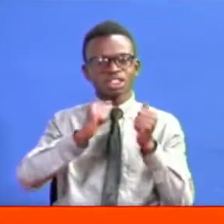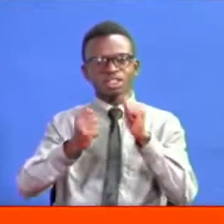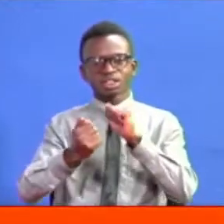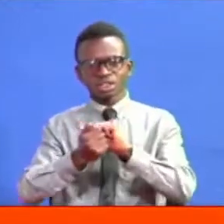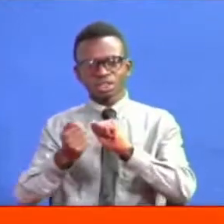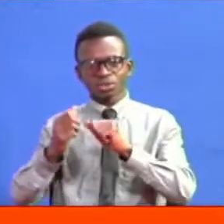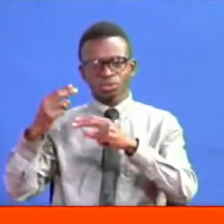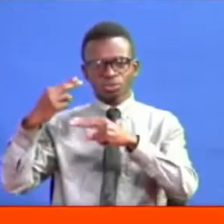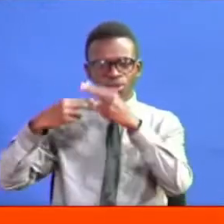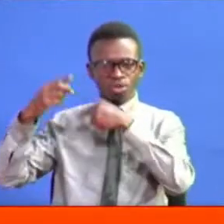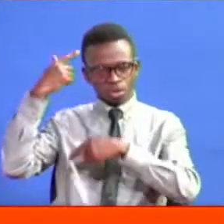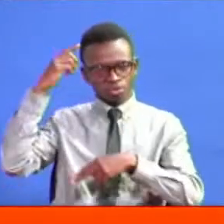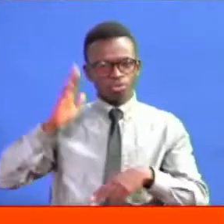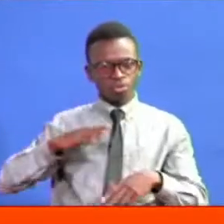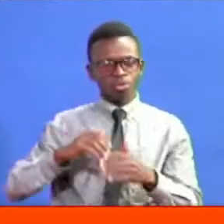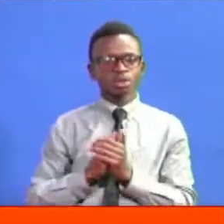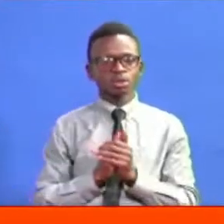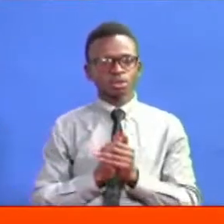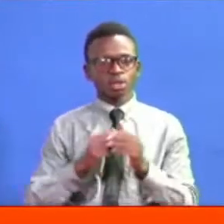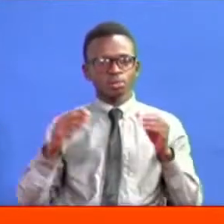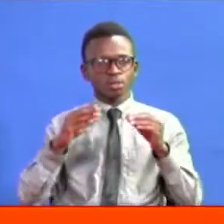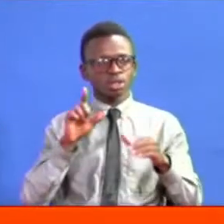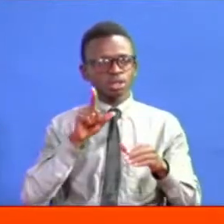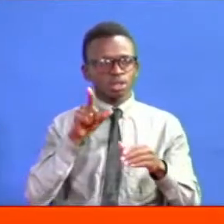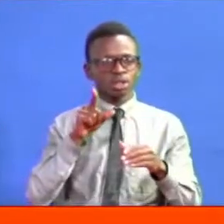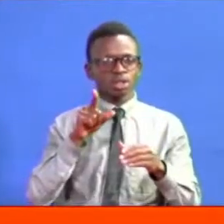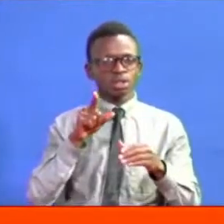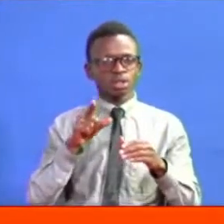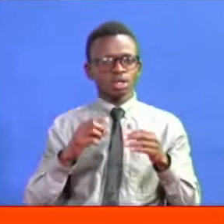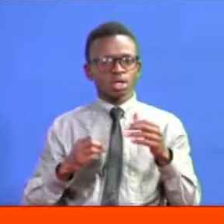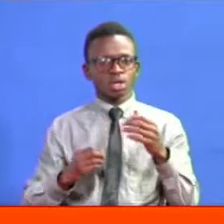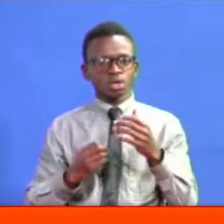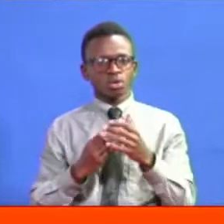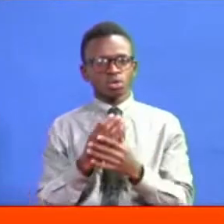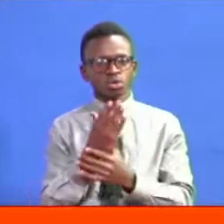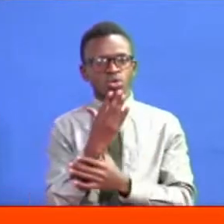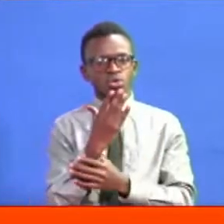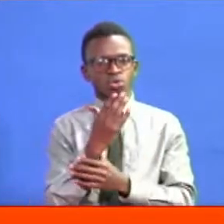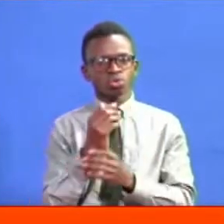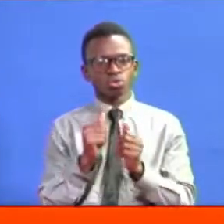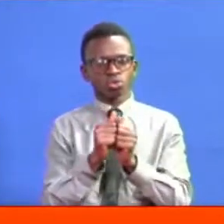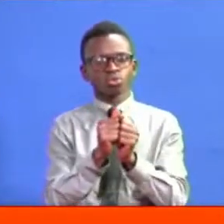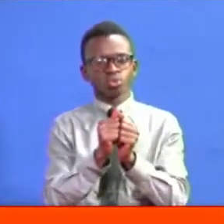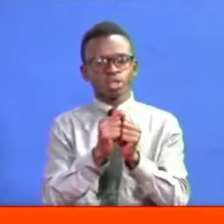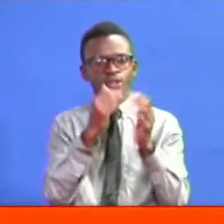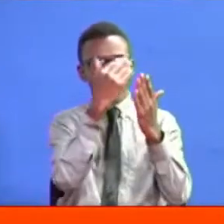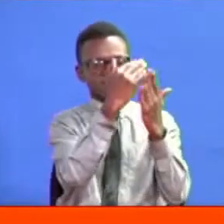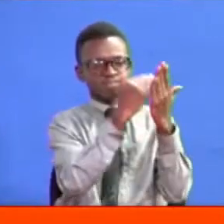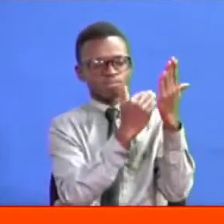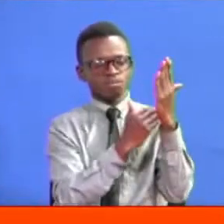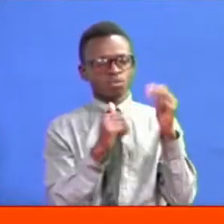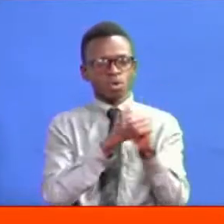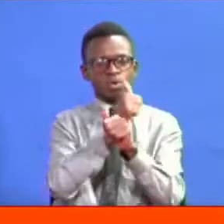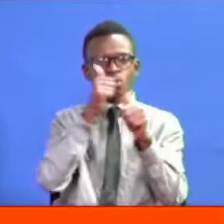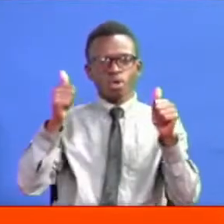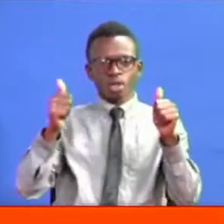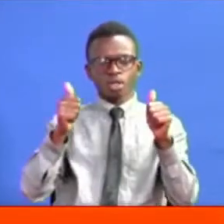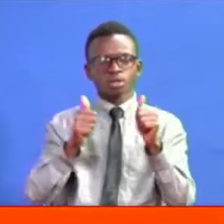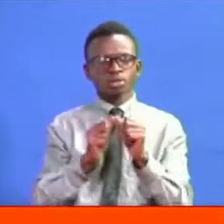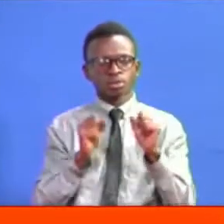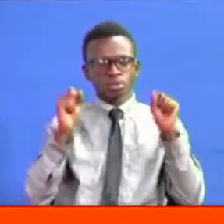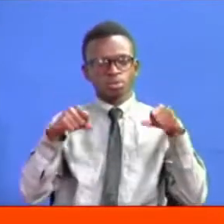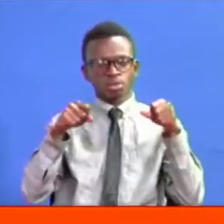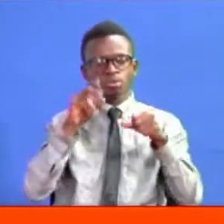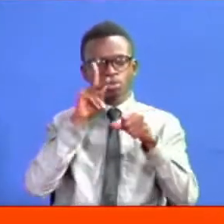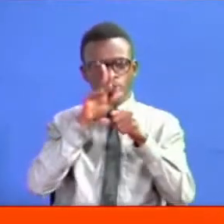thing. Her Roots Party has come up with an unprecedented manifesto in Kenya promising to execute those